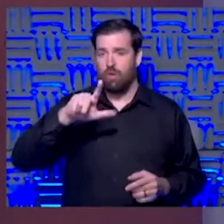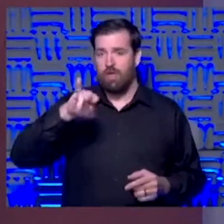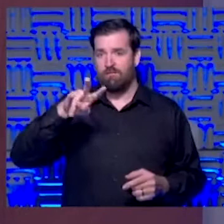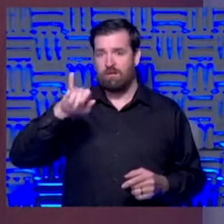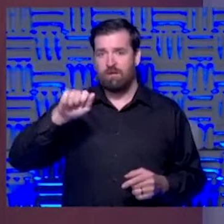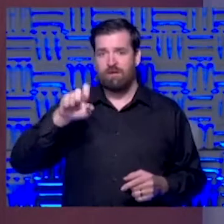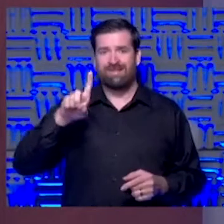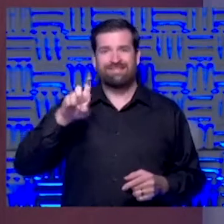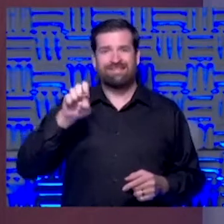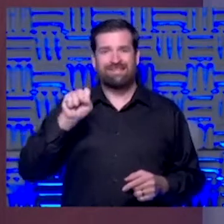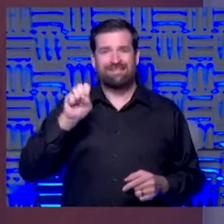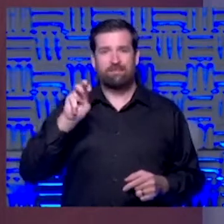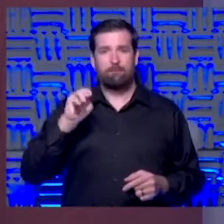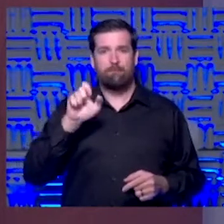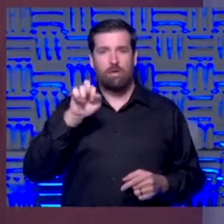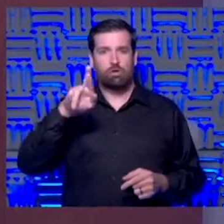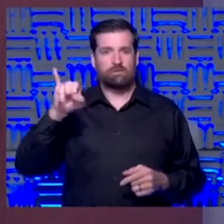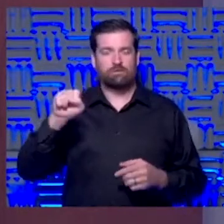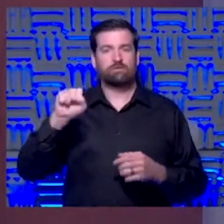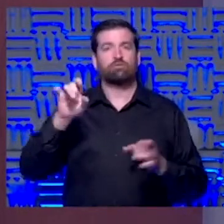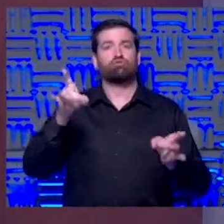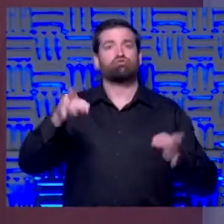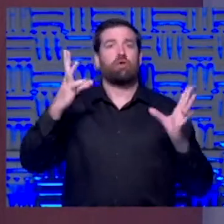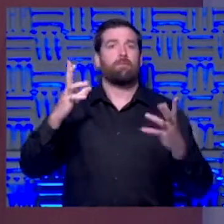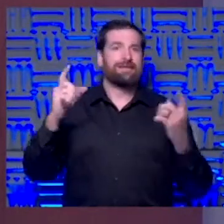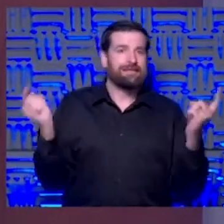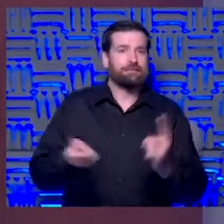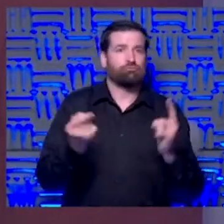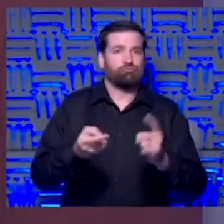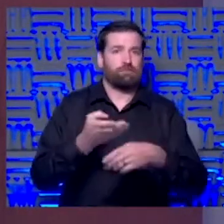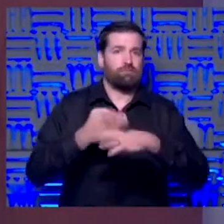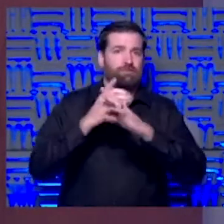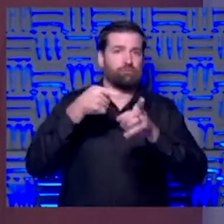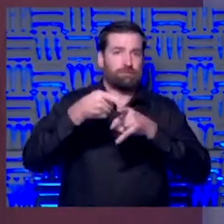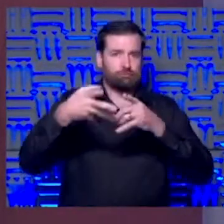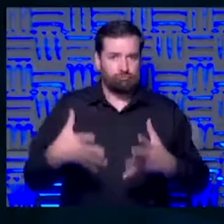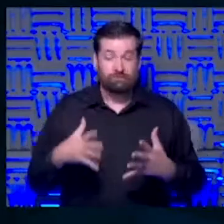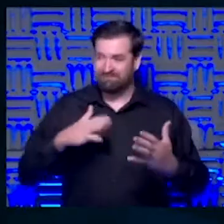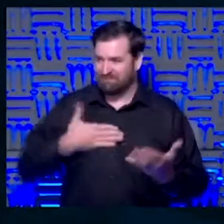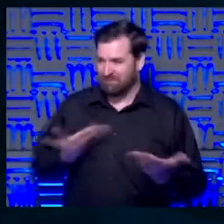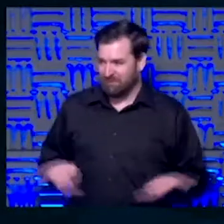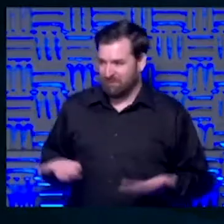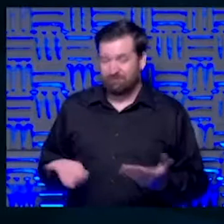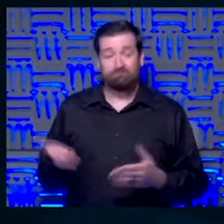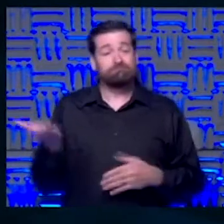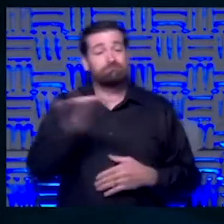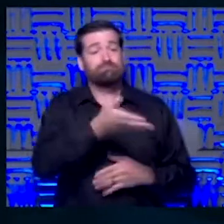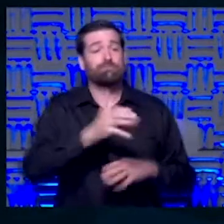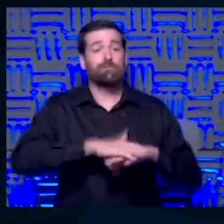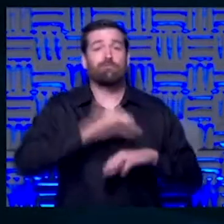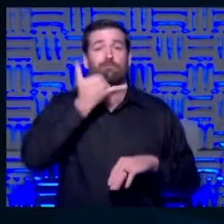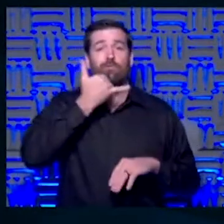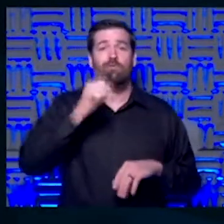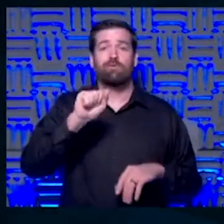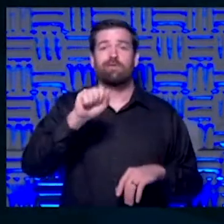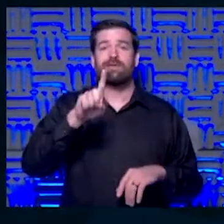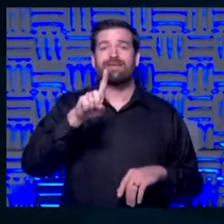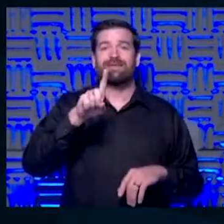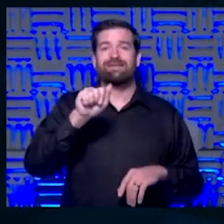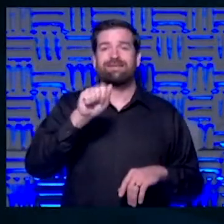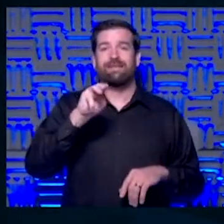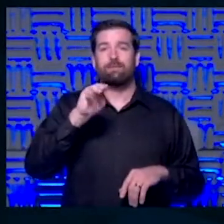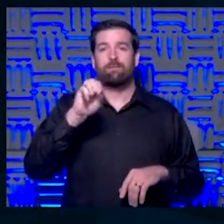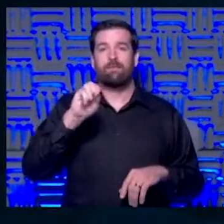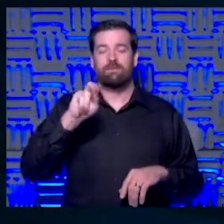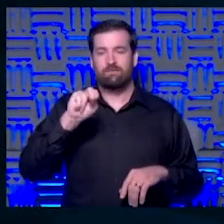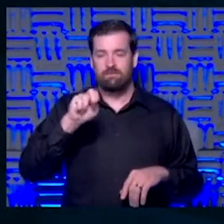Desmarais. She is a health system trauma injury prevention specialist. So welcome to you. Glad you're here with us. And on the phone today, we have Damon Daniel. He is the president